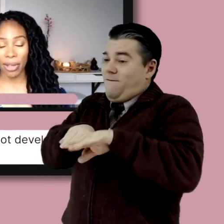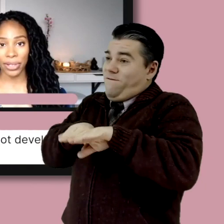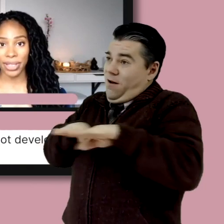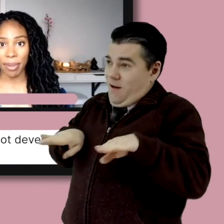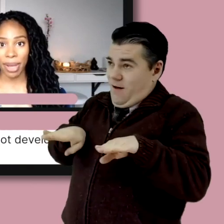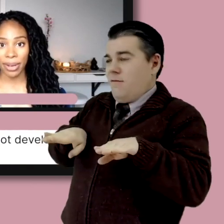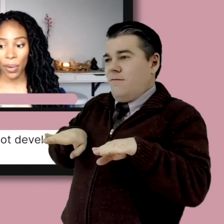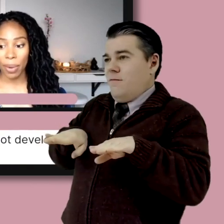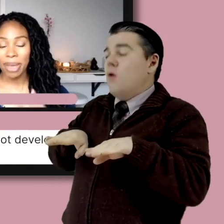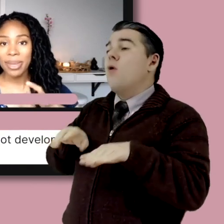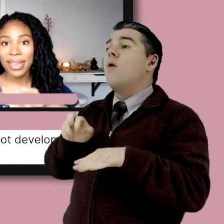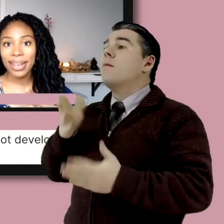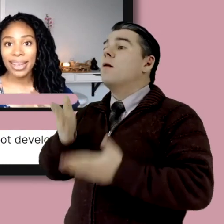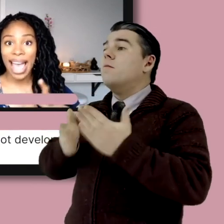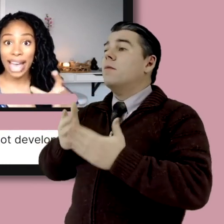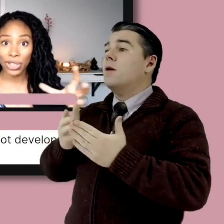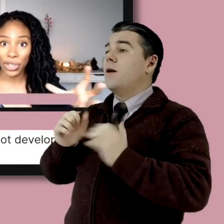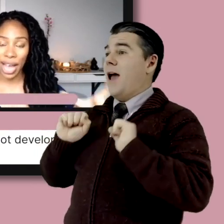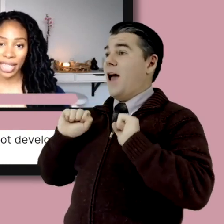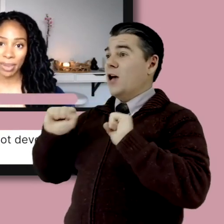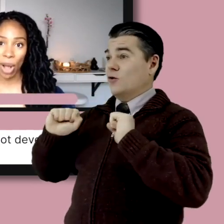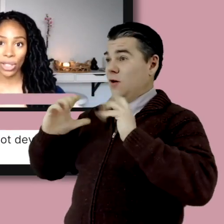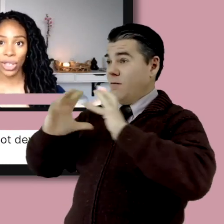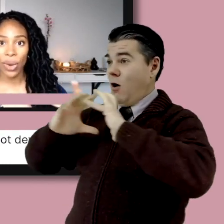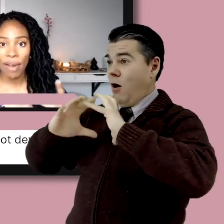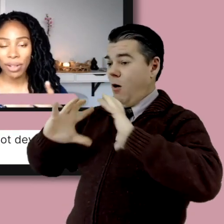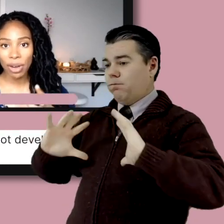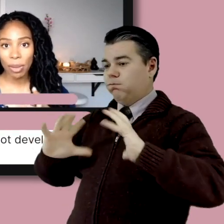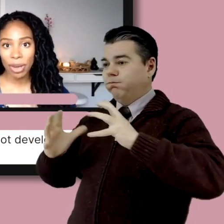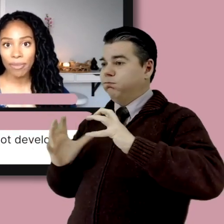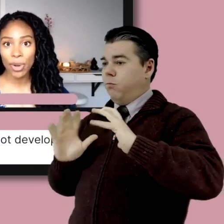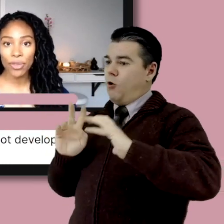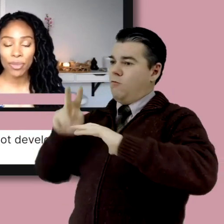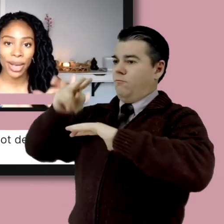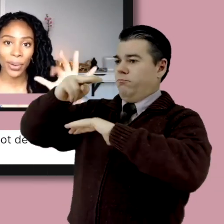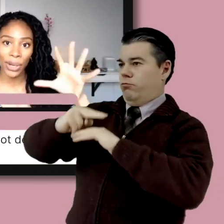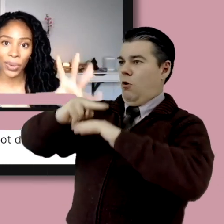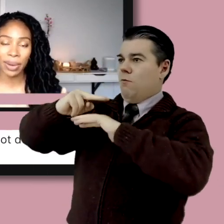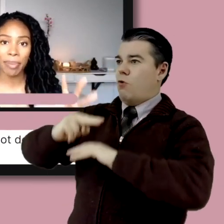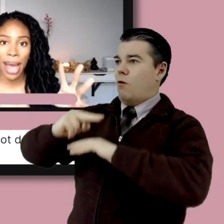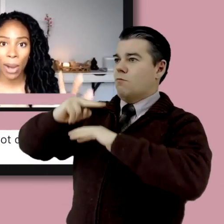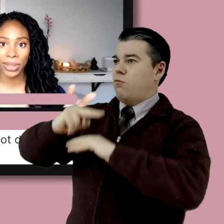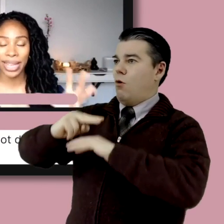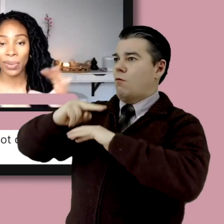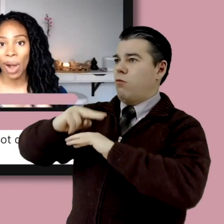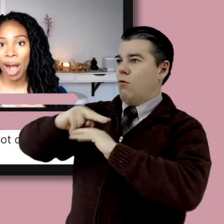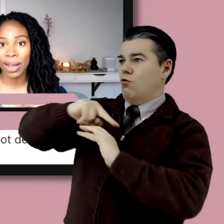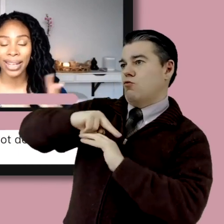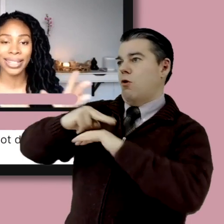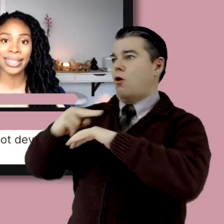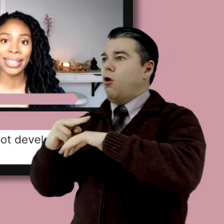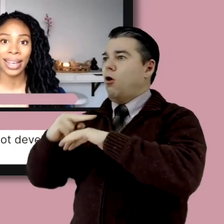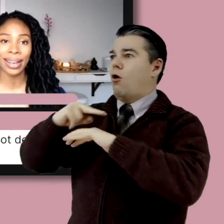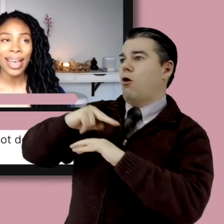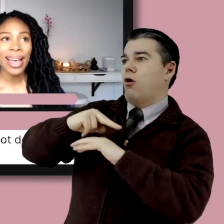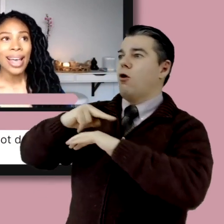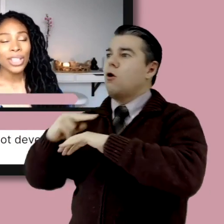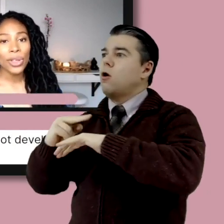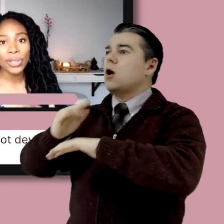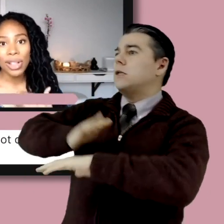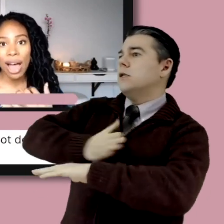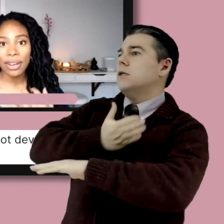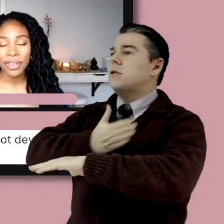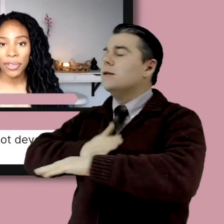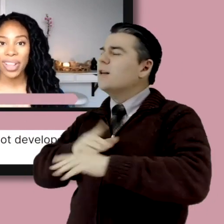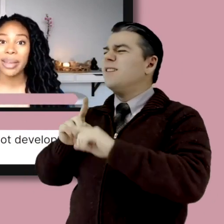flat on their stomach, or maybe getting an exercise ball so you have a little bit of movement, or you can bounce and rock and sing. So